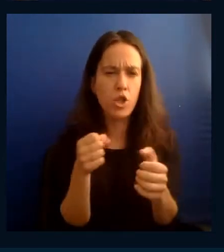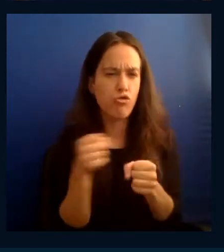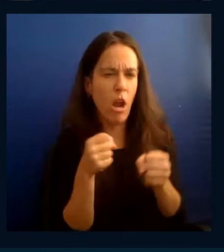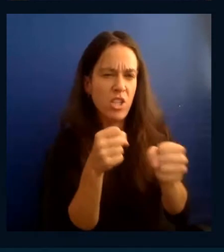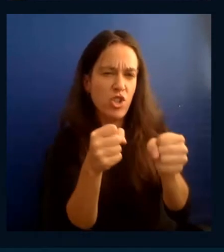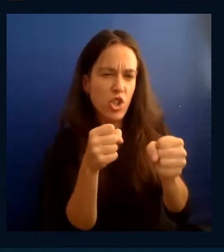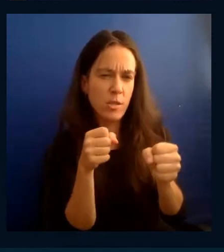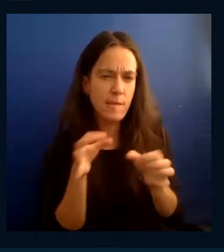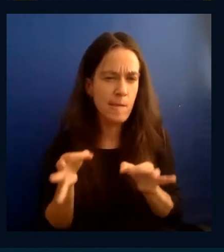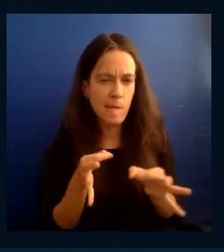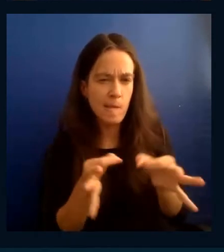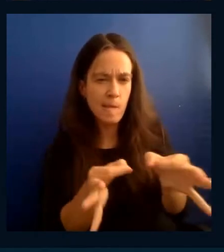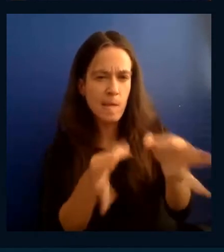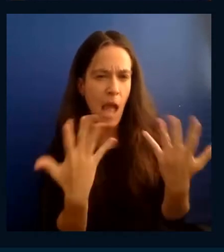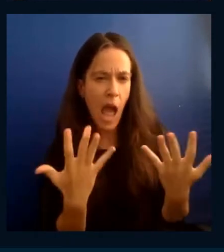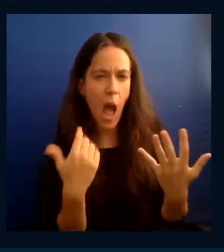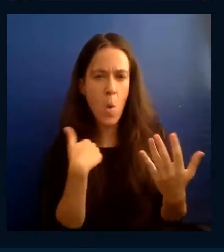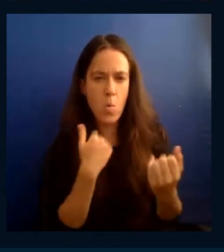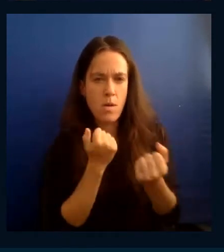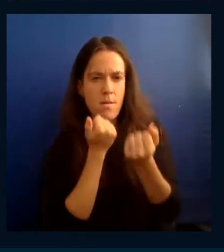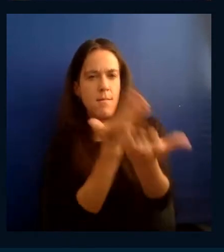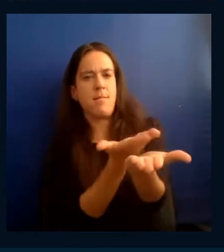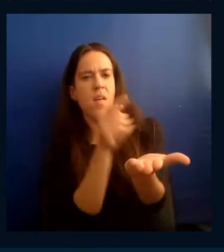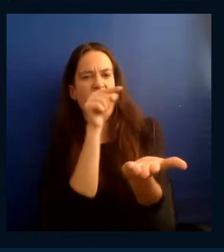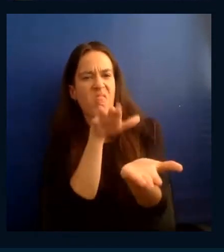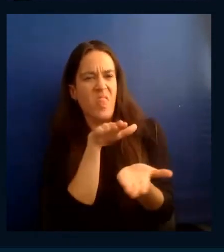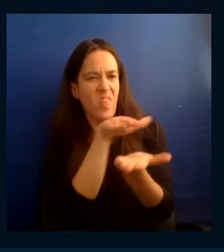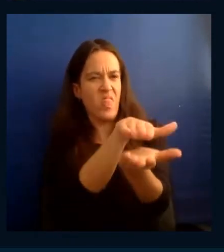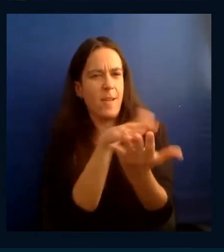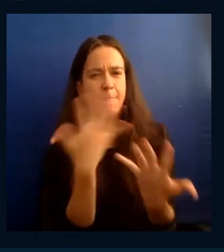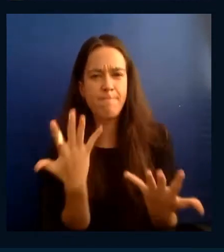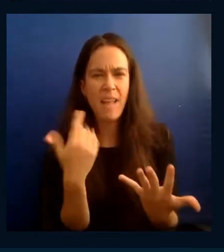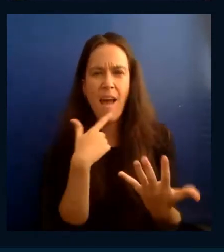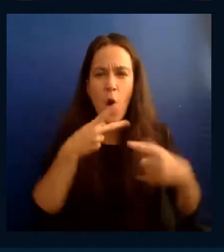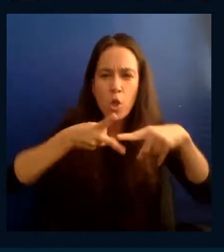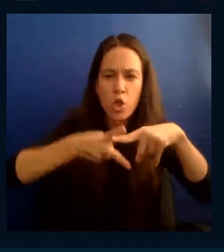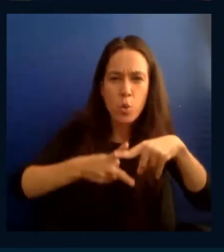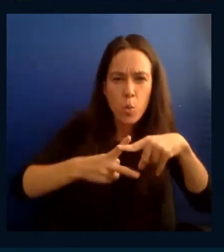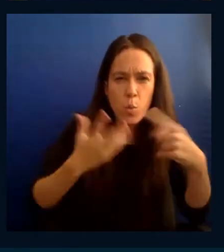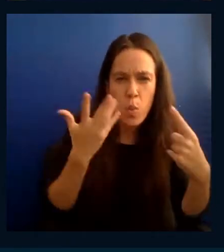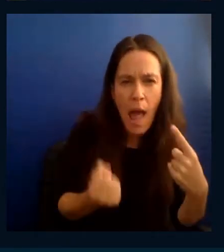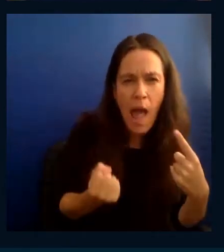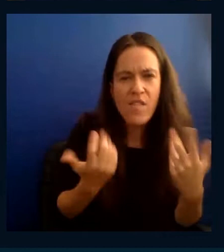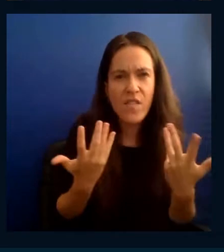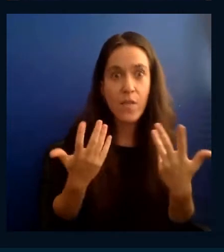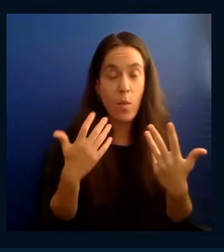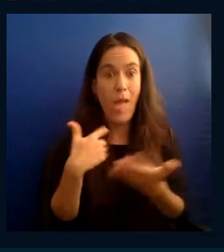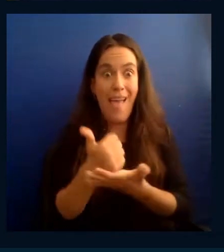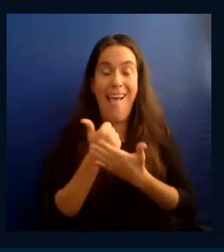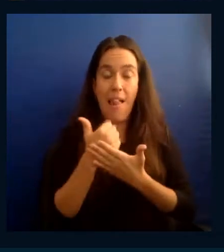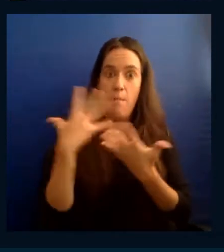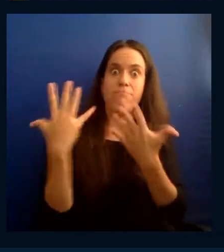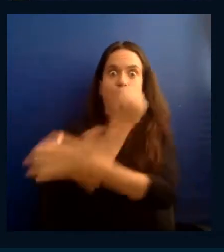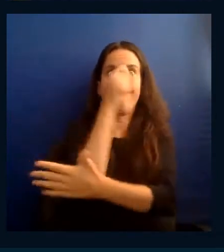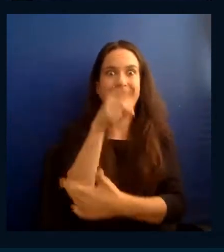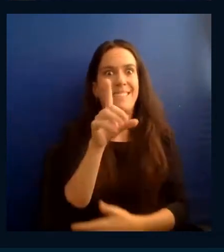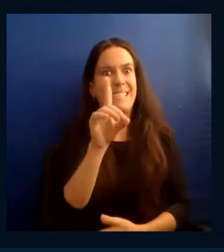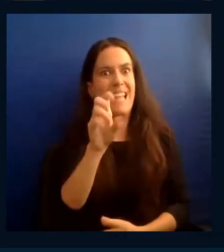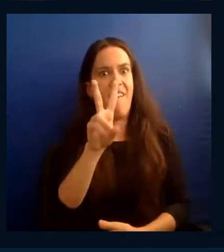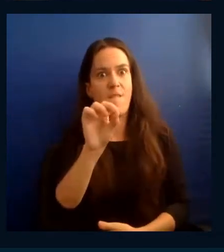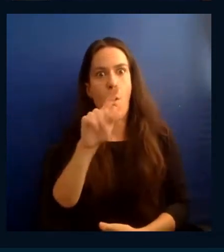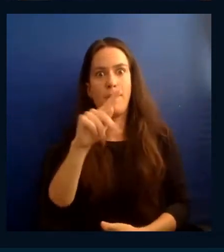organization. How are we deploying? What are we doing to do that? And some tools we can leverage in the cloud to help us achieve and be a better DevOps